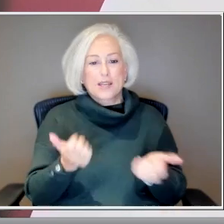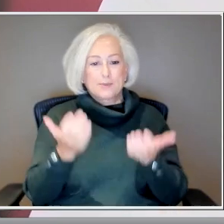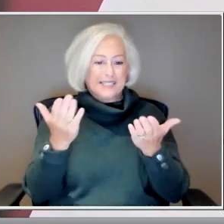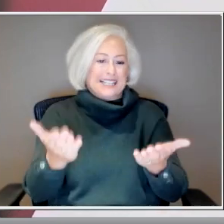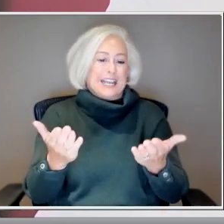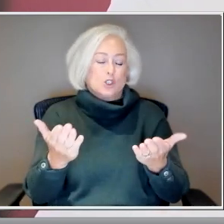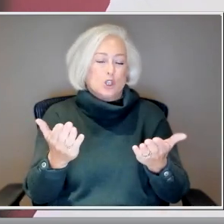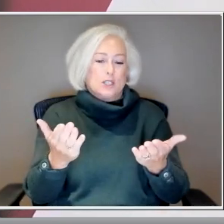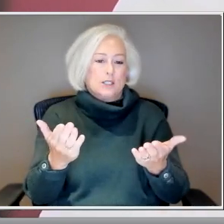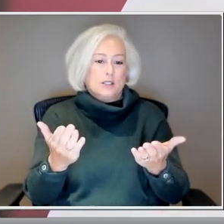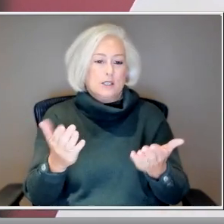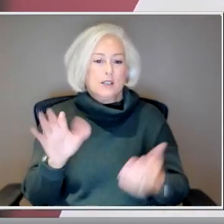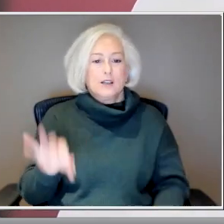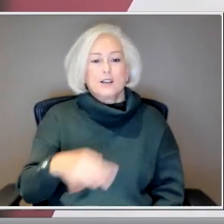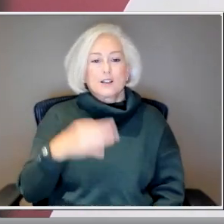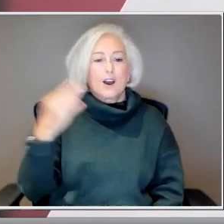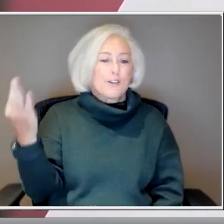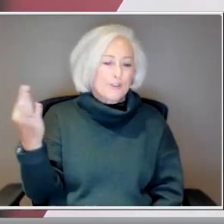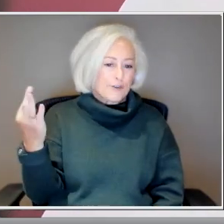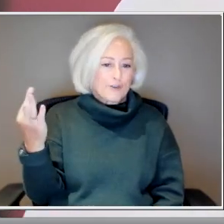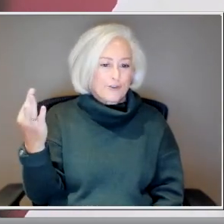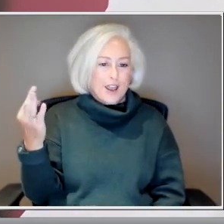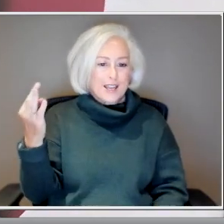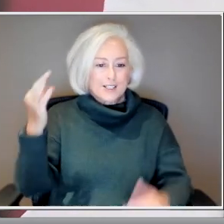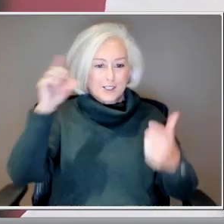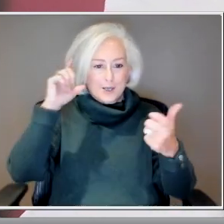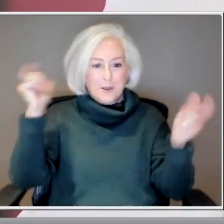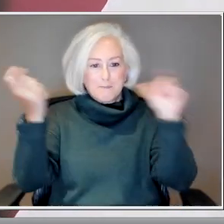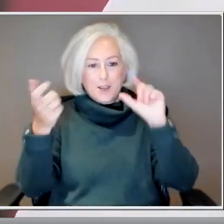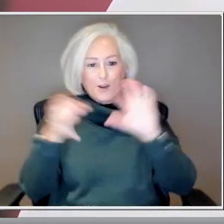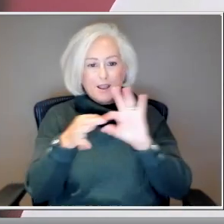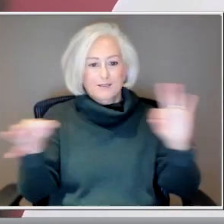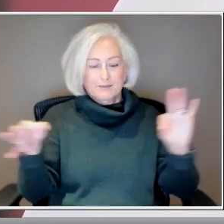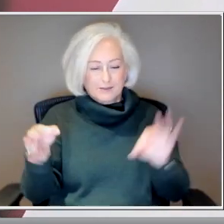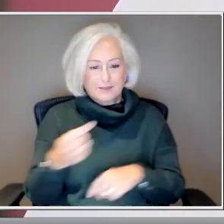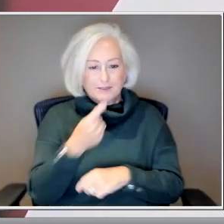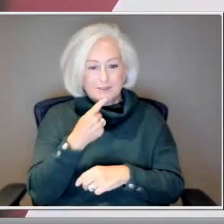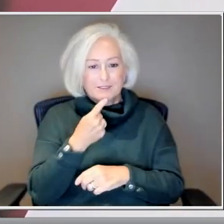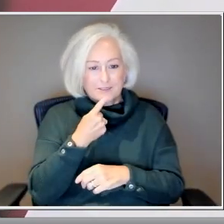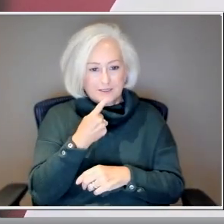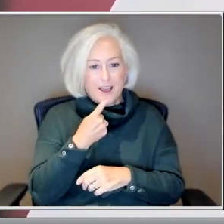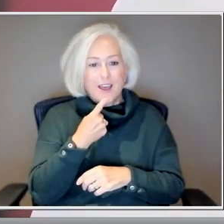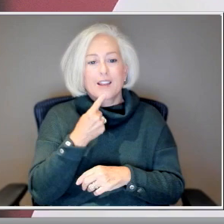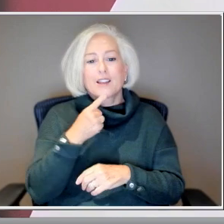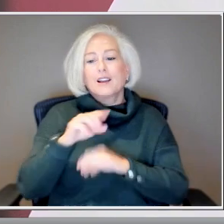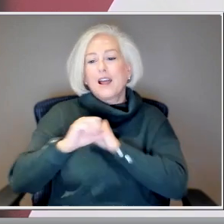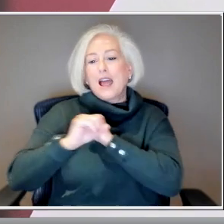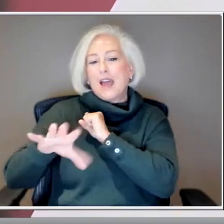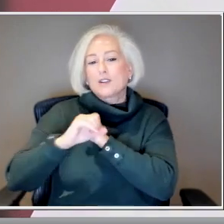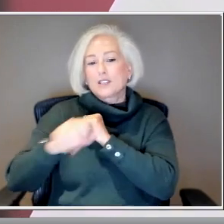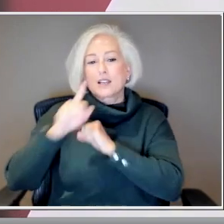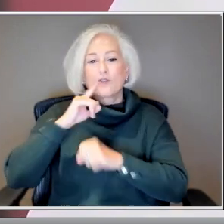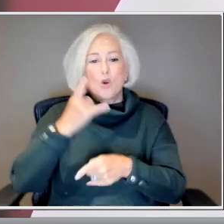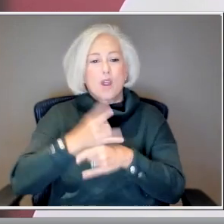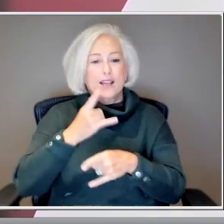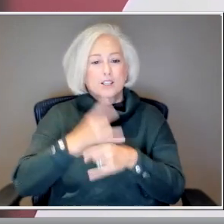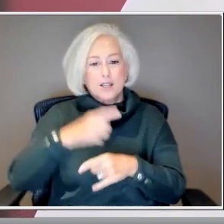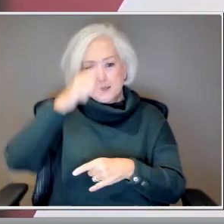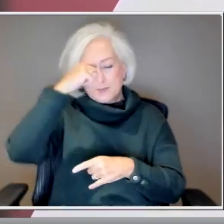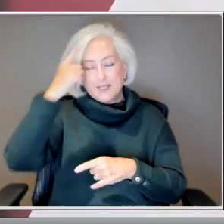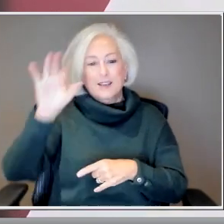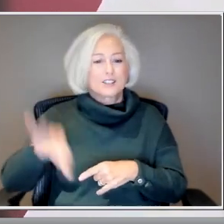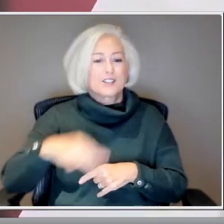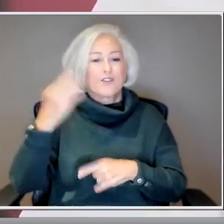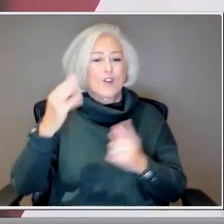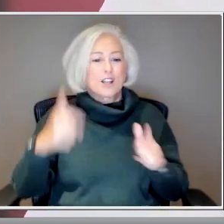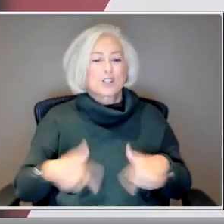French paradox that is well known and advertised in alcohol industry because the French live longer despite smoking a lot